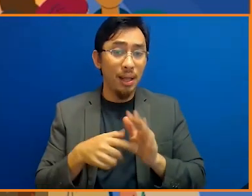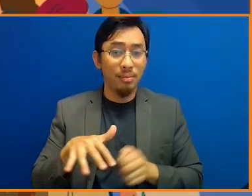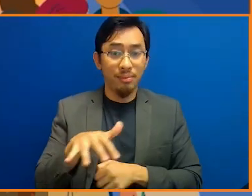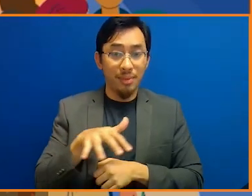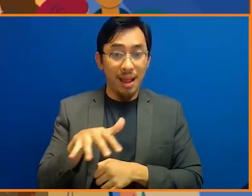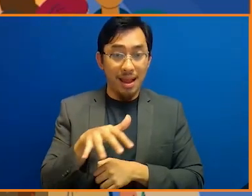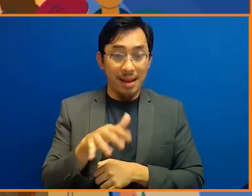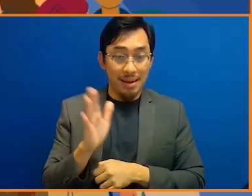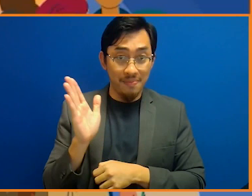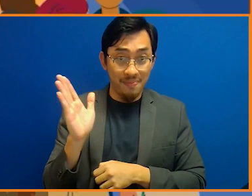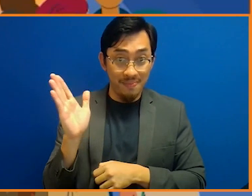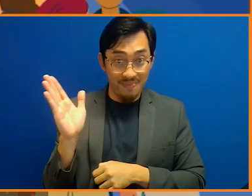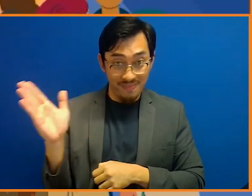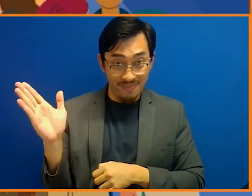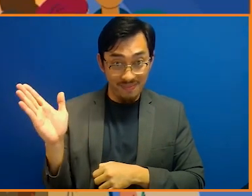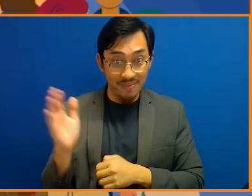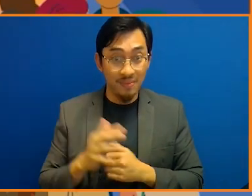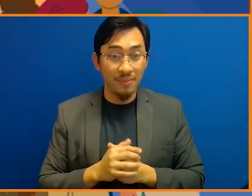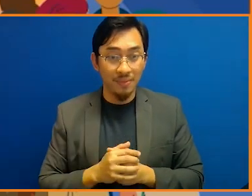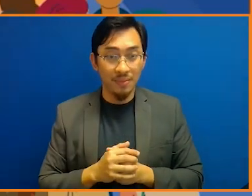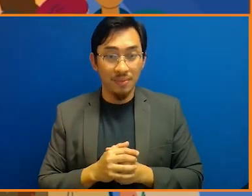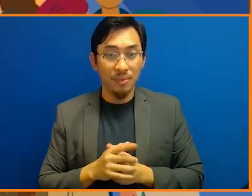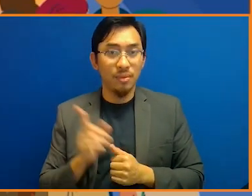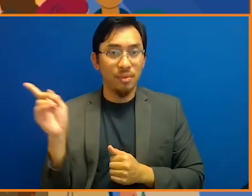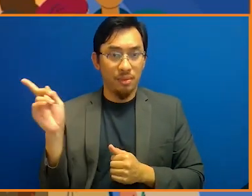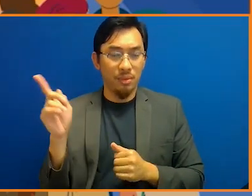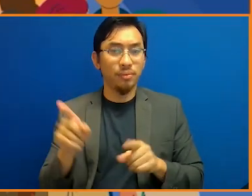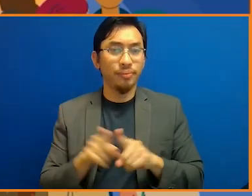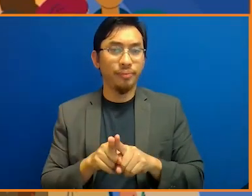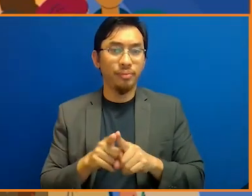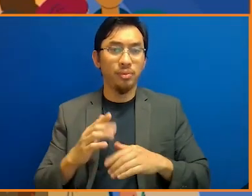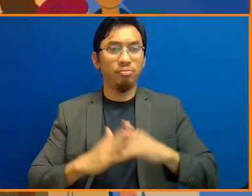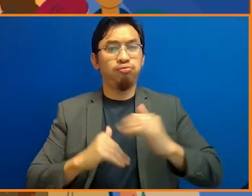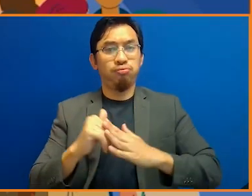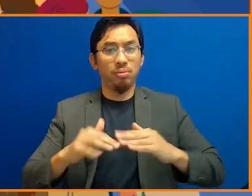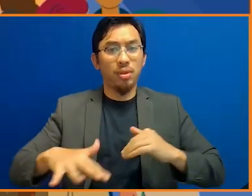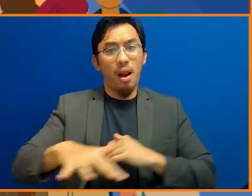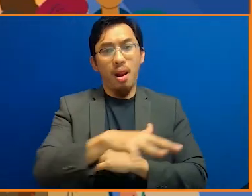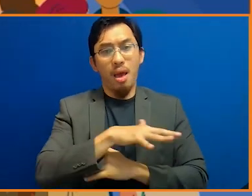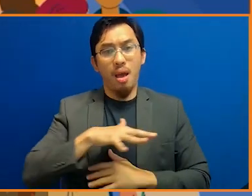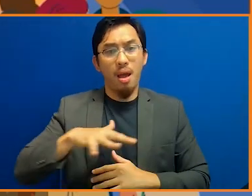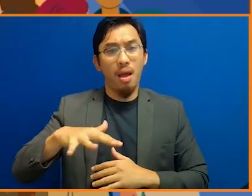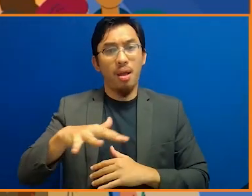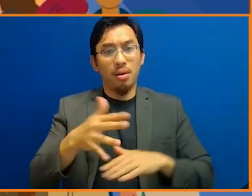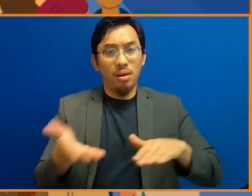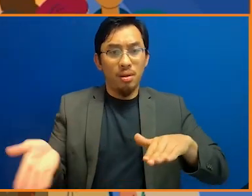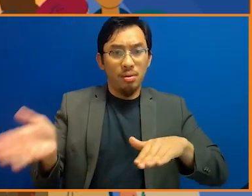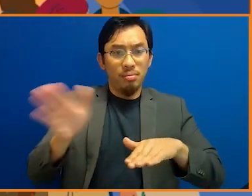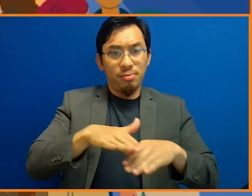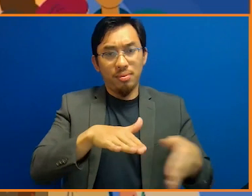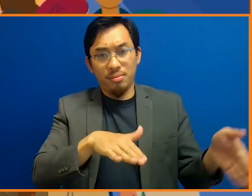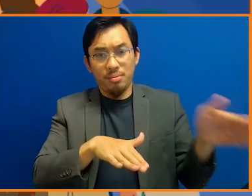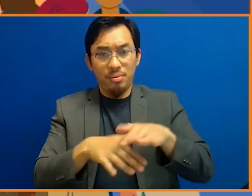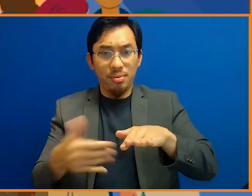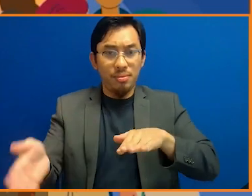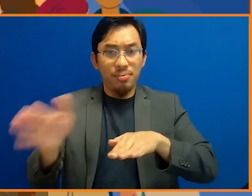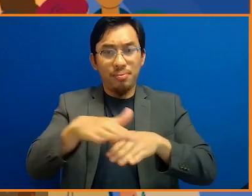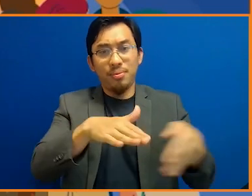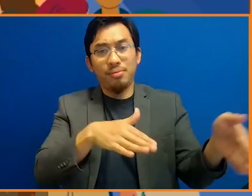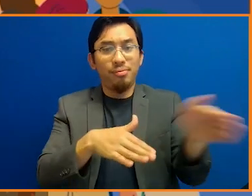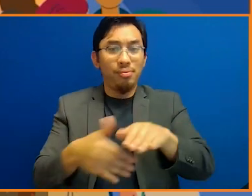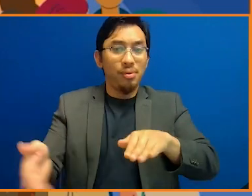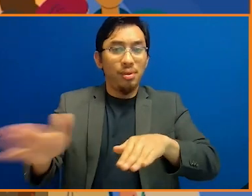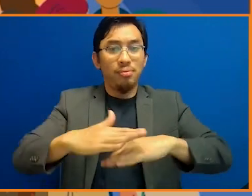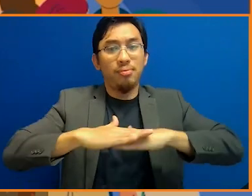that, for example, in this area, it was reclaimed land where they fill up the